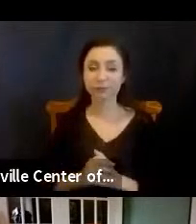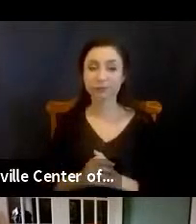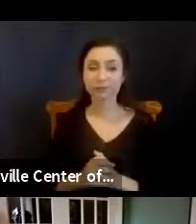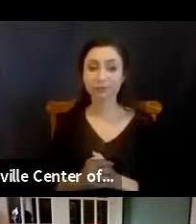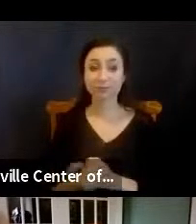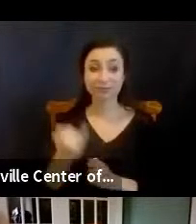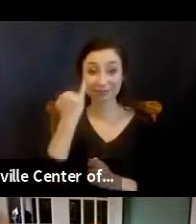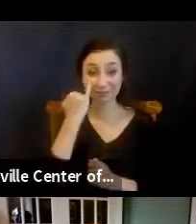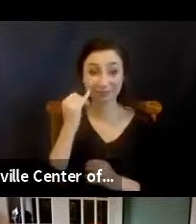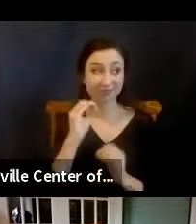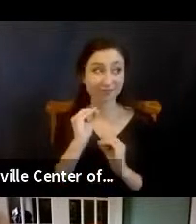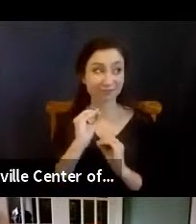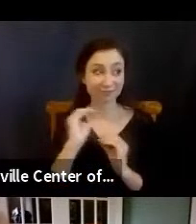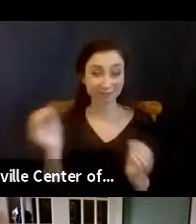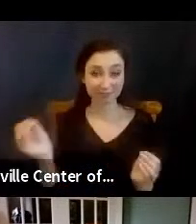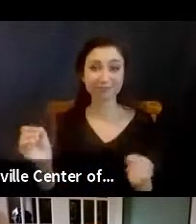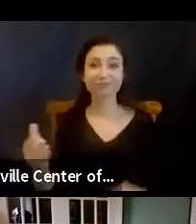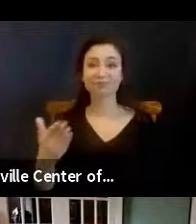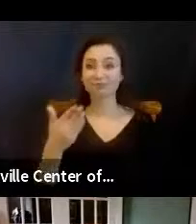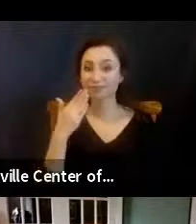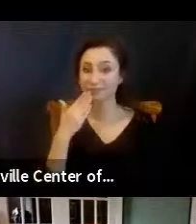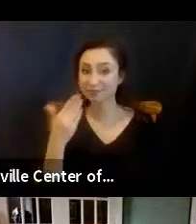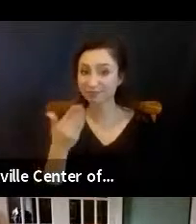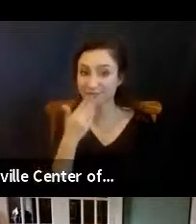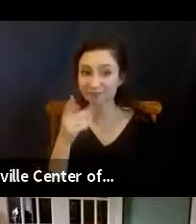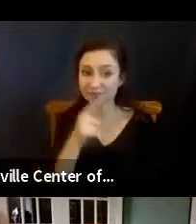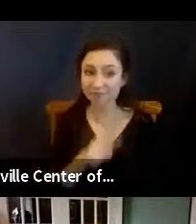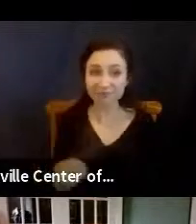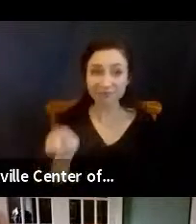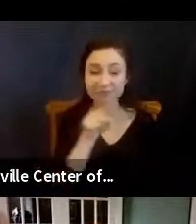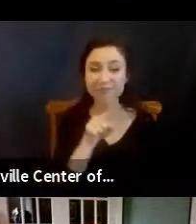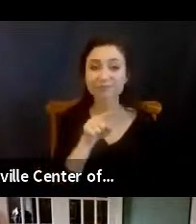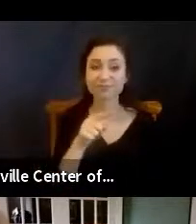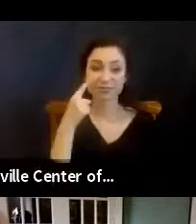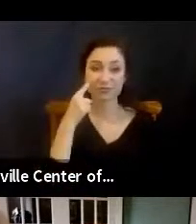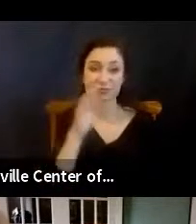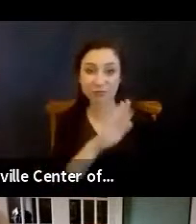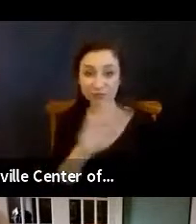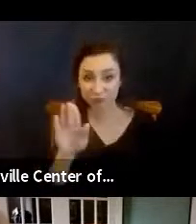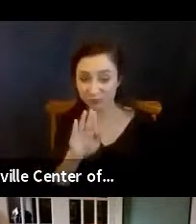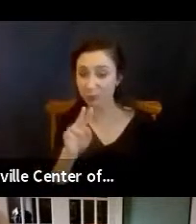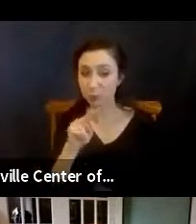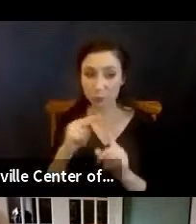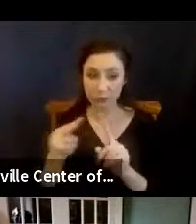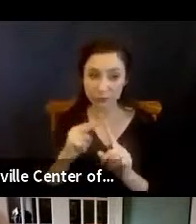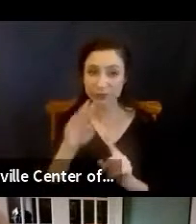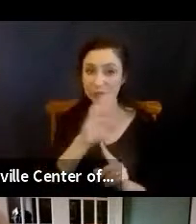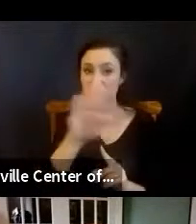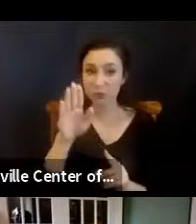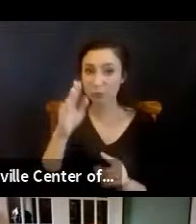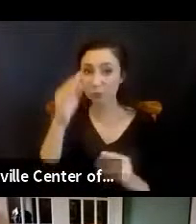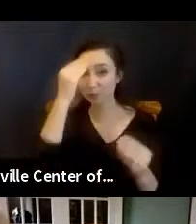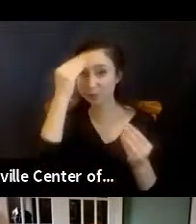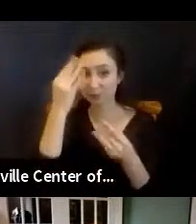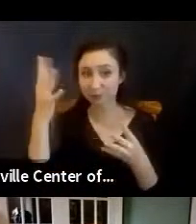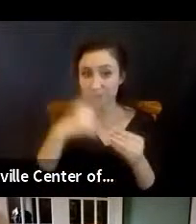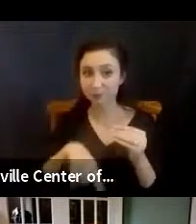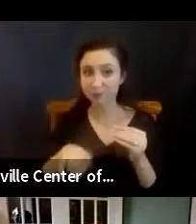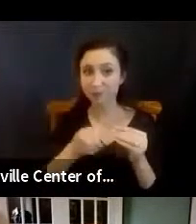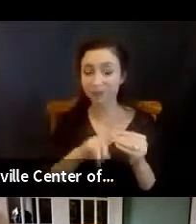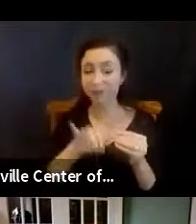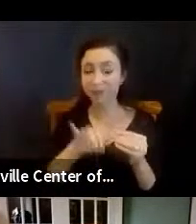If not, thanks to everyone for your input on that. And the next item on the agenda